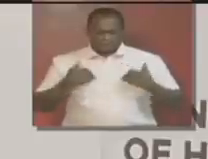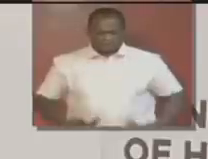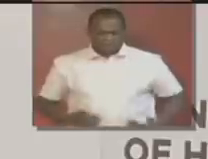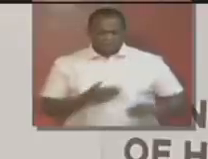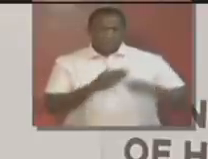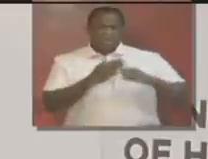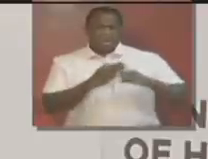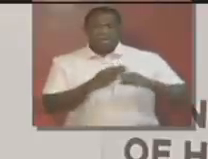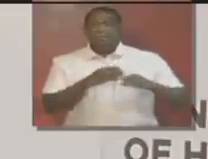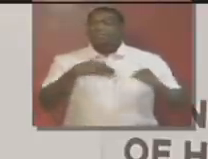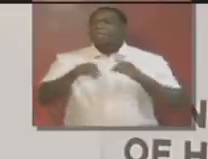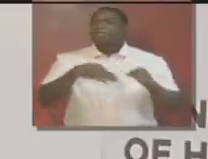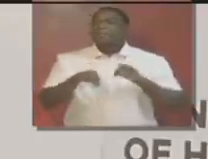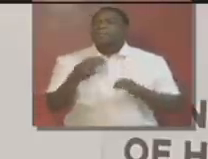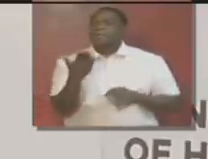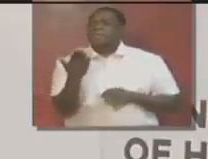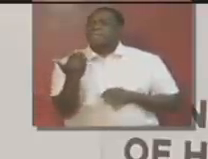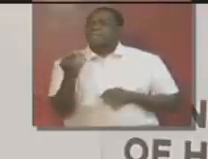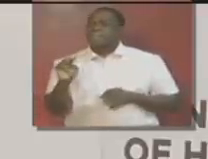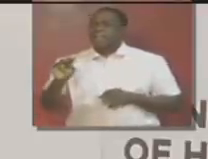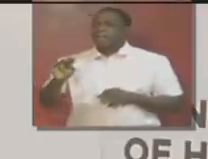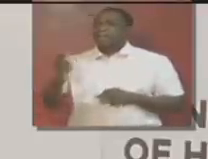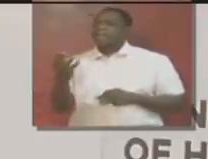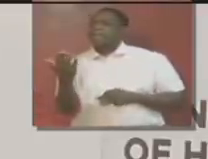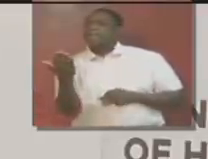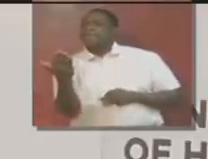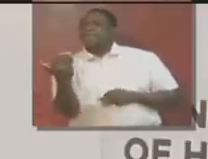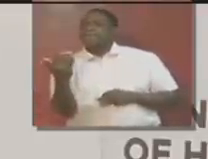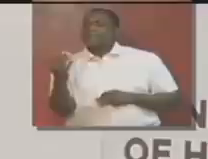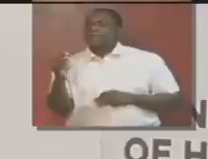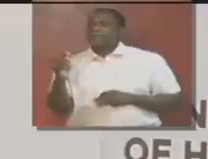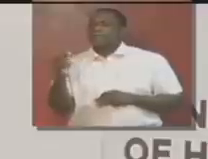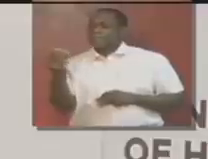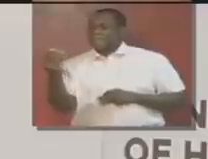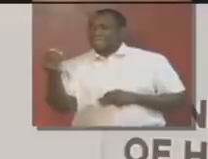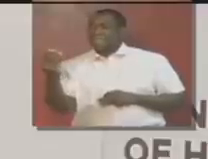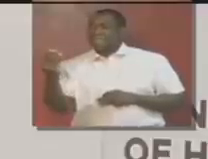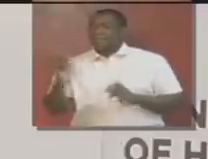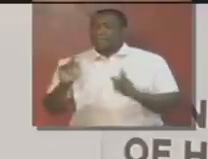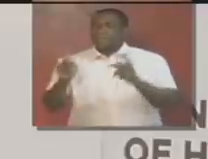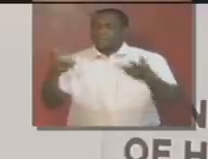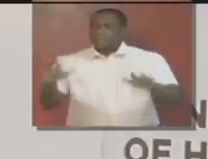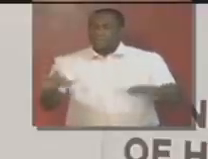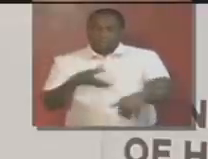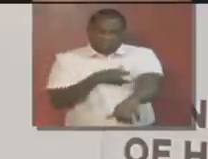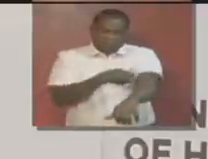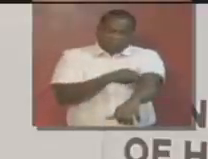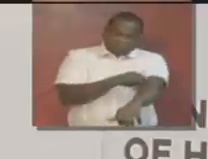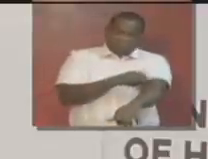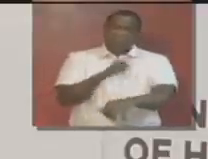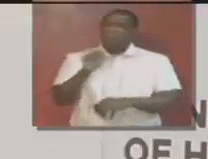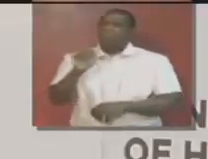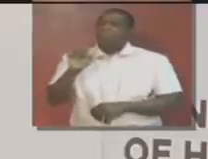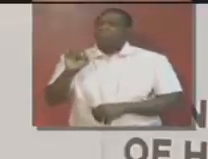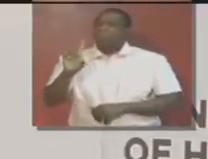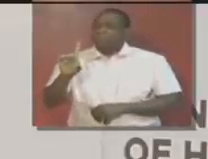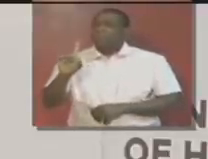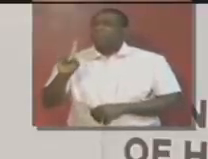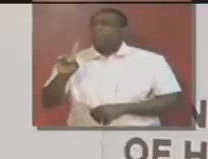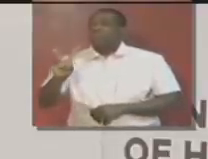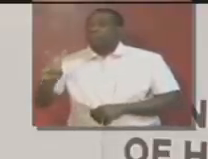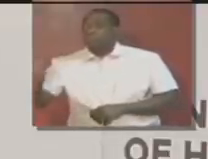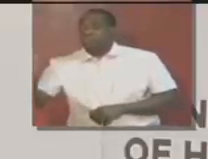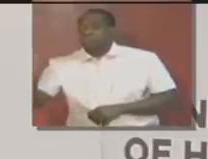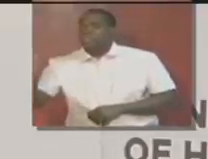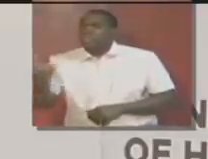million persons in the world so far who have had the AstraZeneca vaccine, and they have had some causative effects in a few cases. So we just